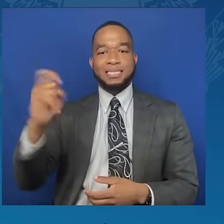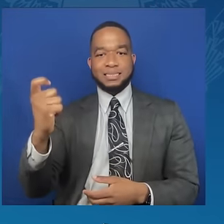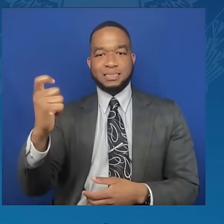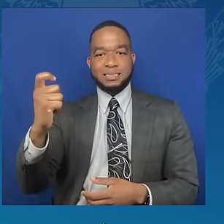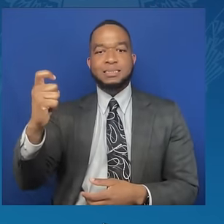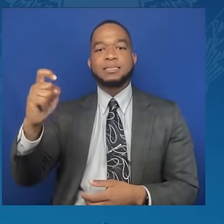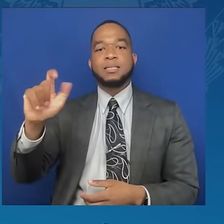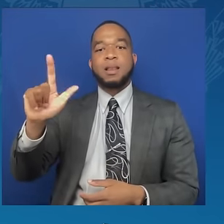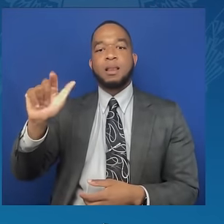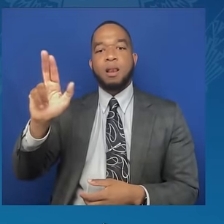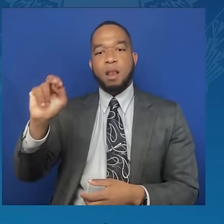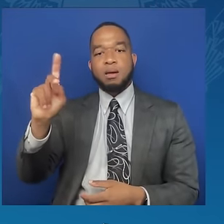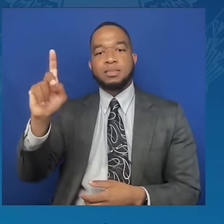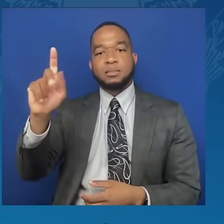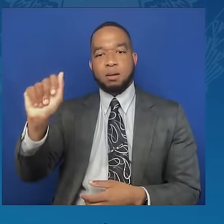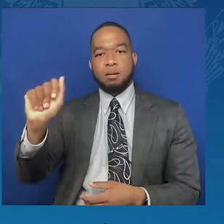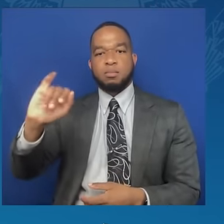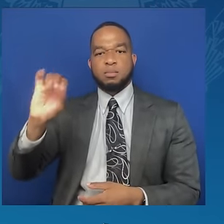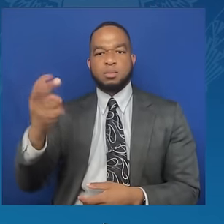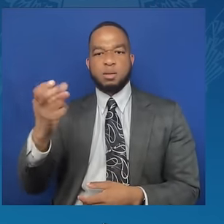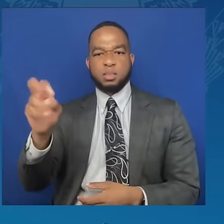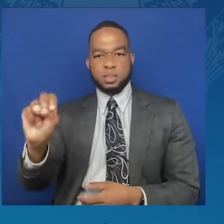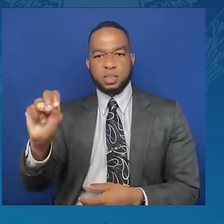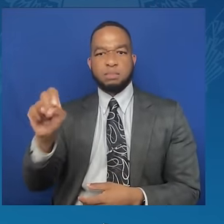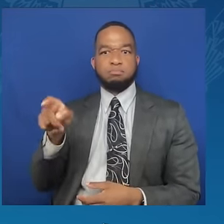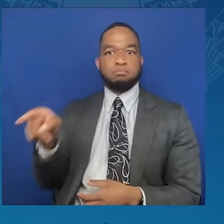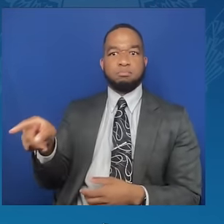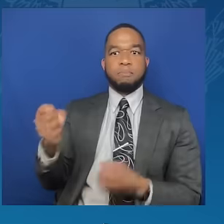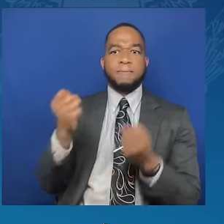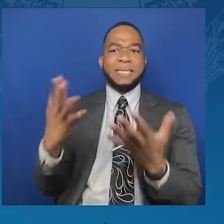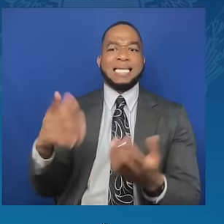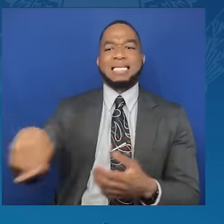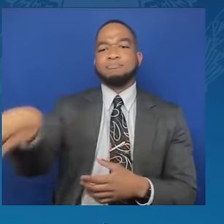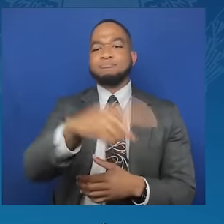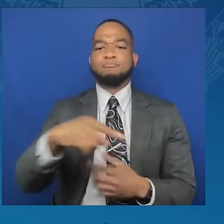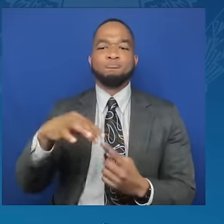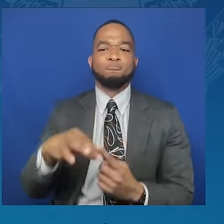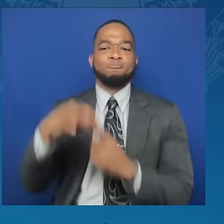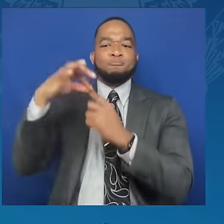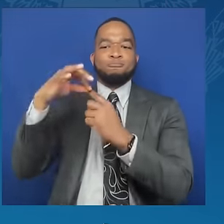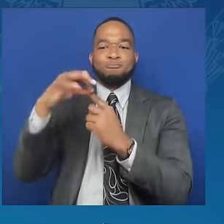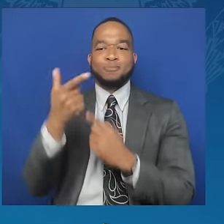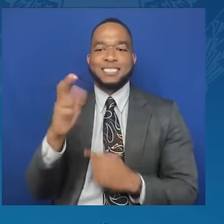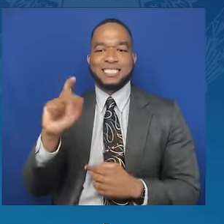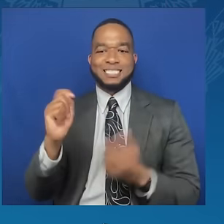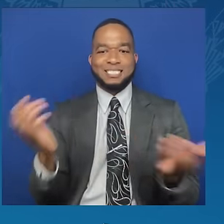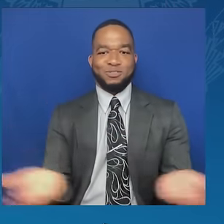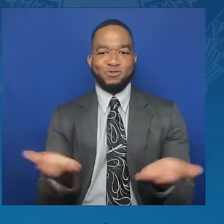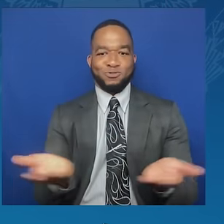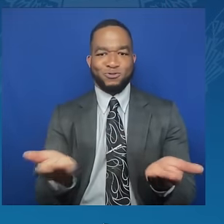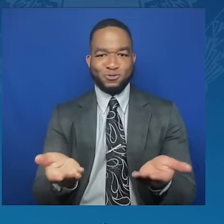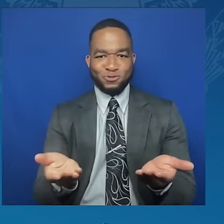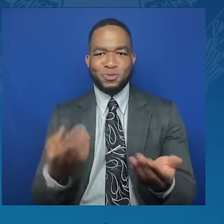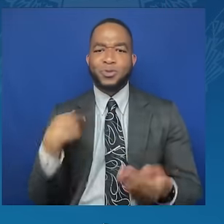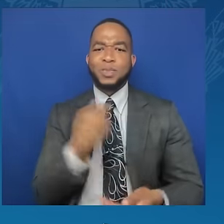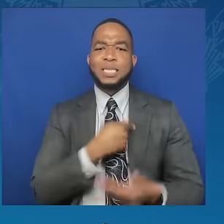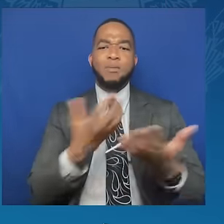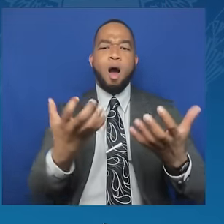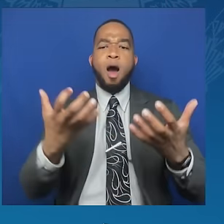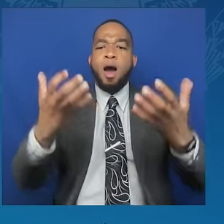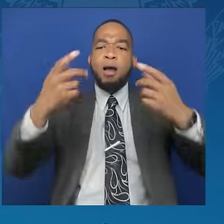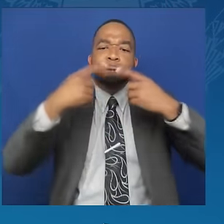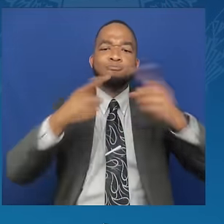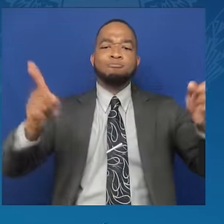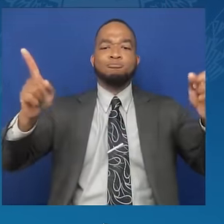here today. We're here to commemorate that day 59 years ago on this bridge, Bloody Sunday, a day